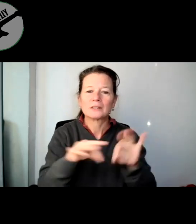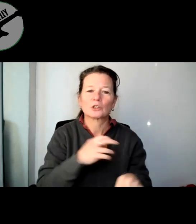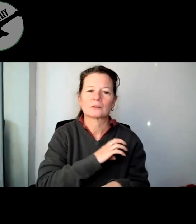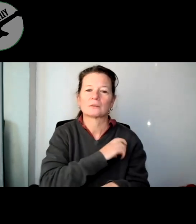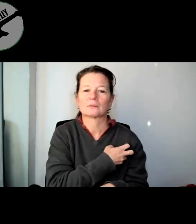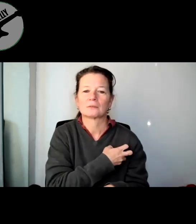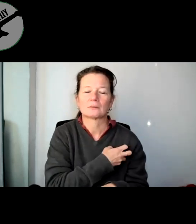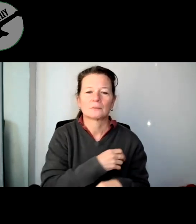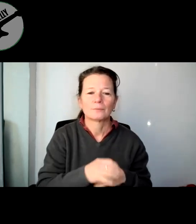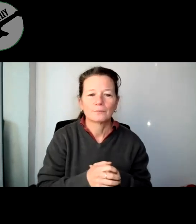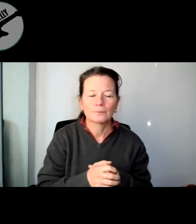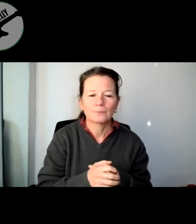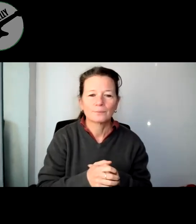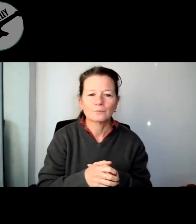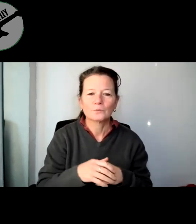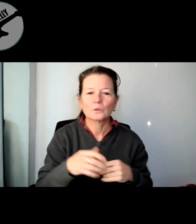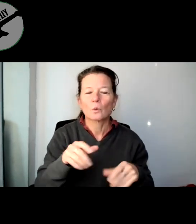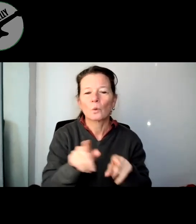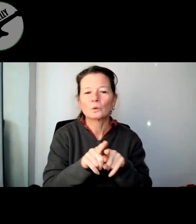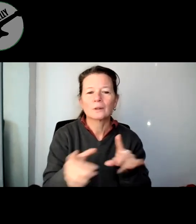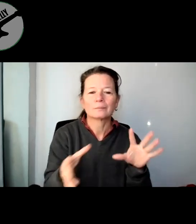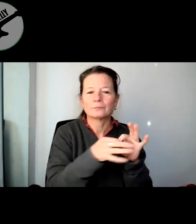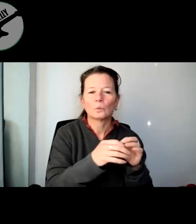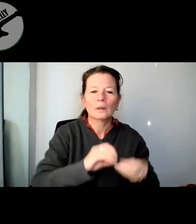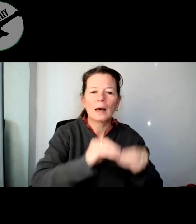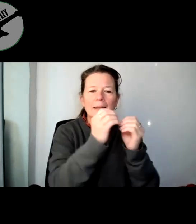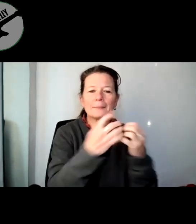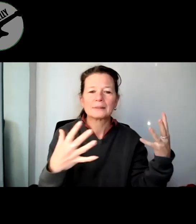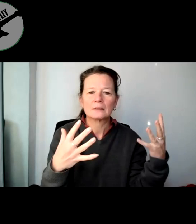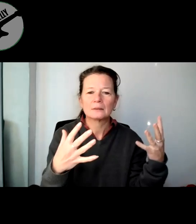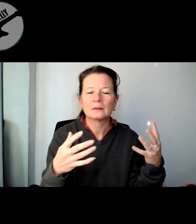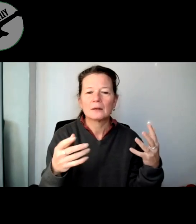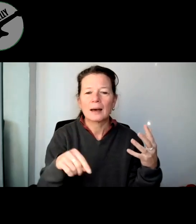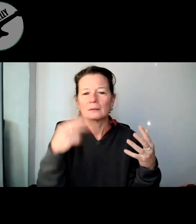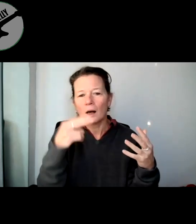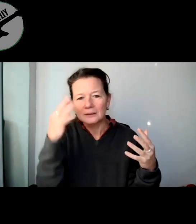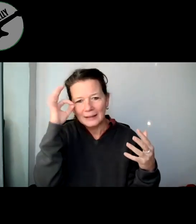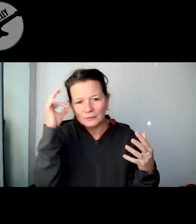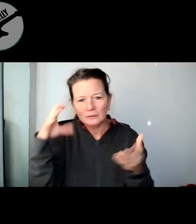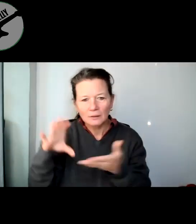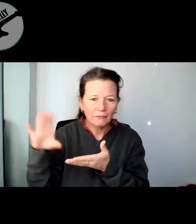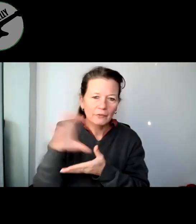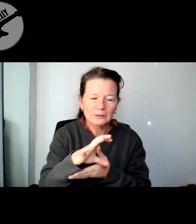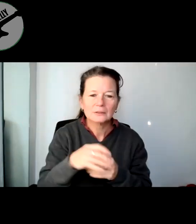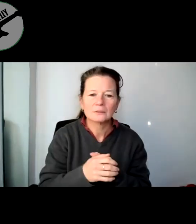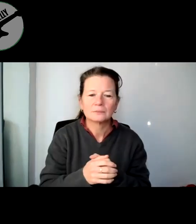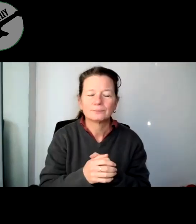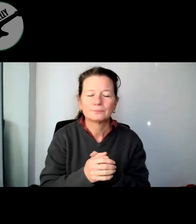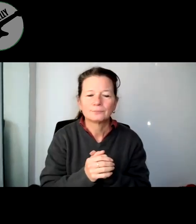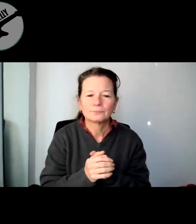Unlimited, and the accessibility work we did around the recording was funded by the Arts Council of